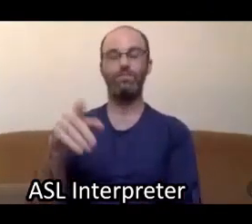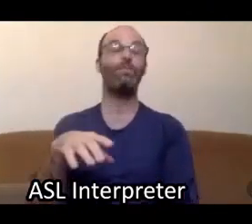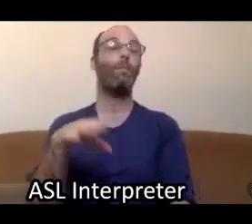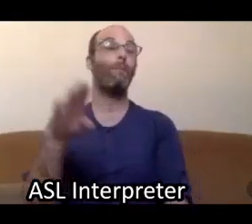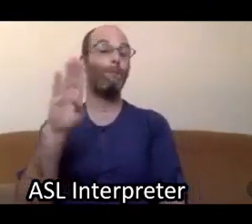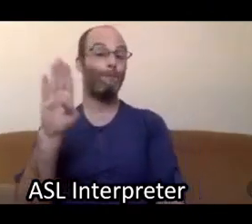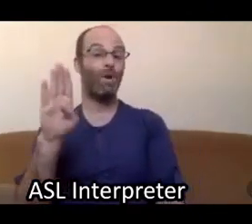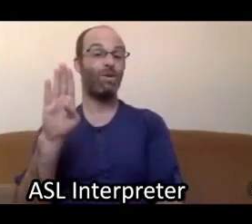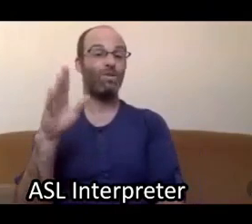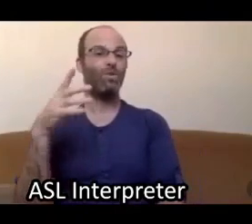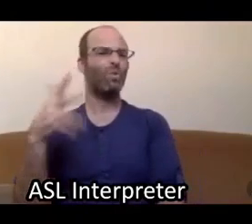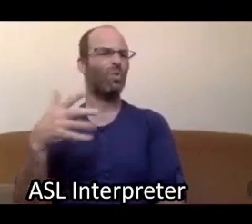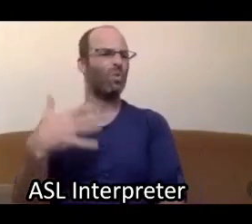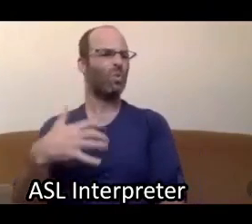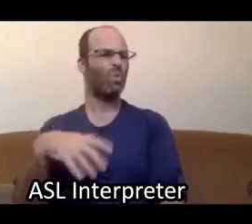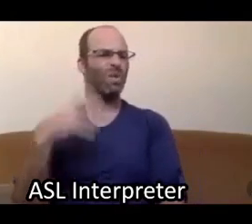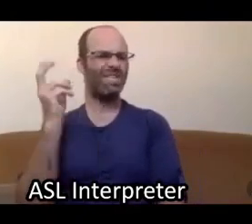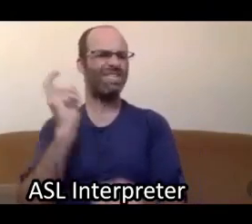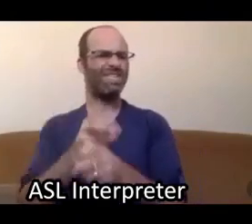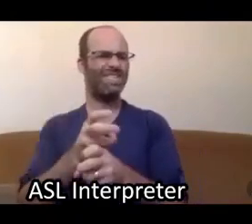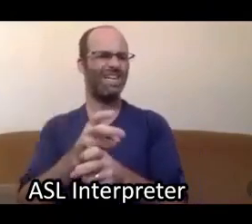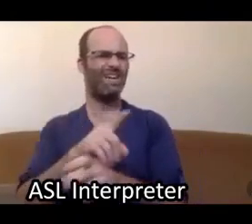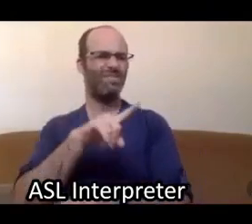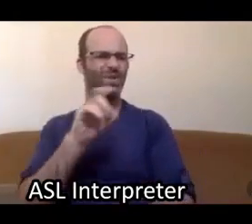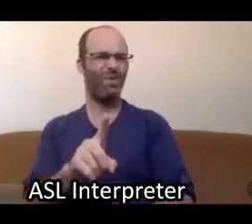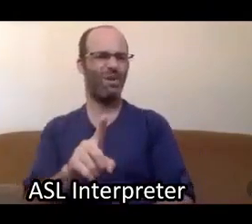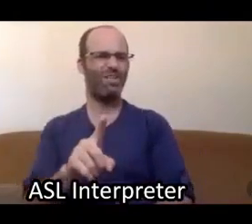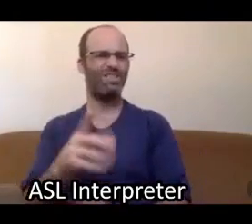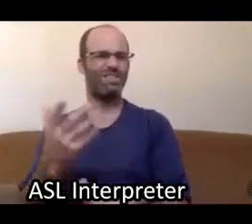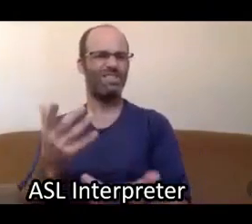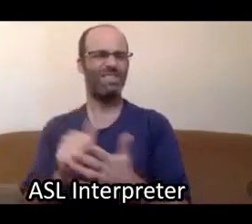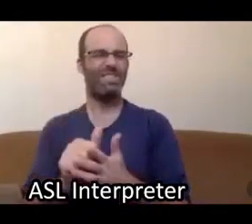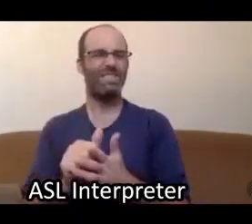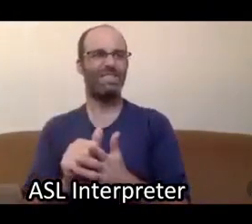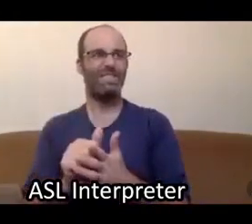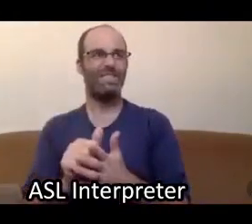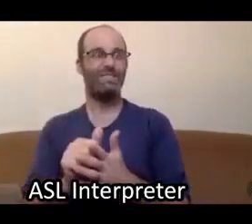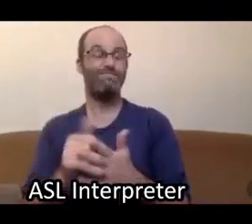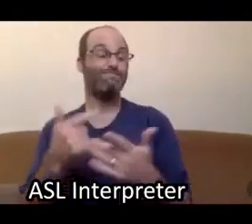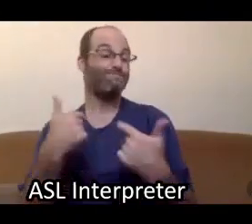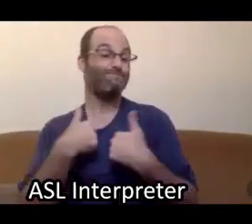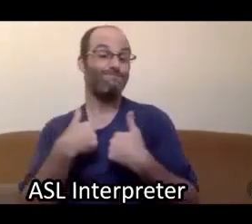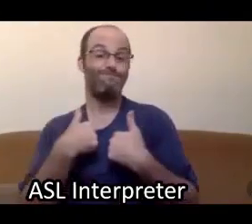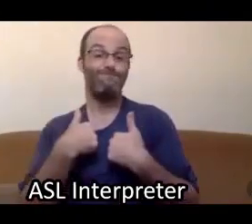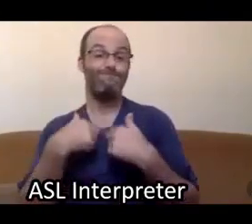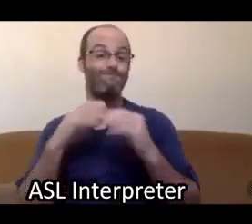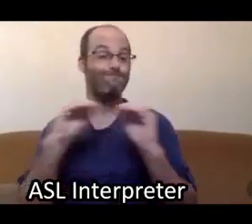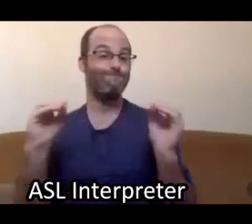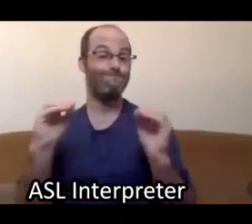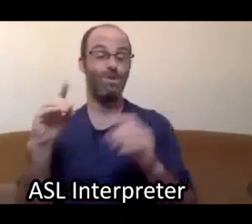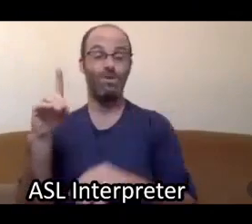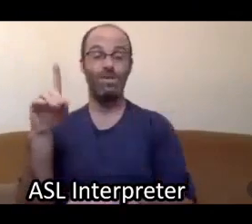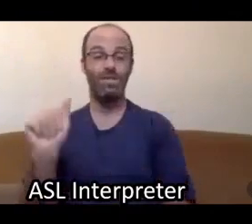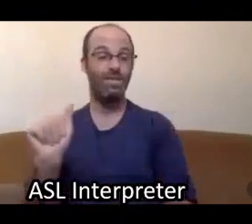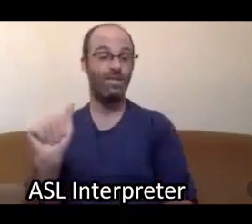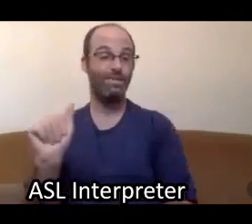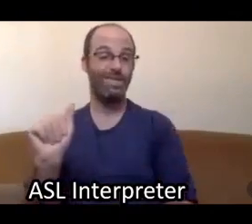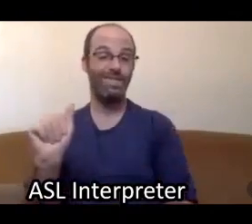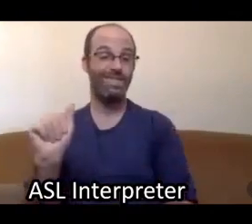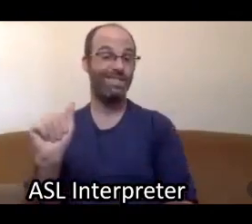question. What does it? I don't have a visual impairment. I don't have a hearing impairment. I